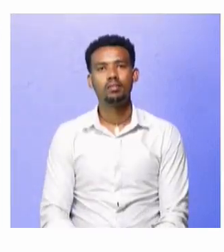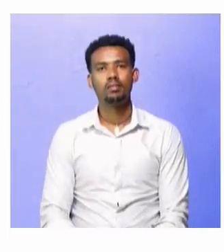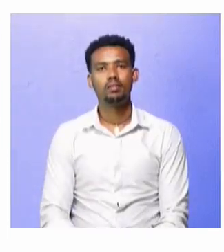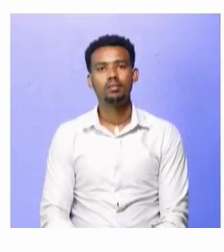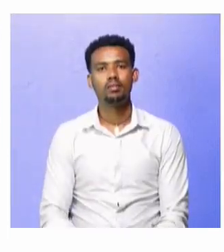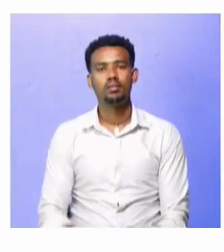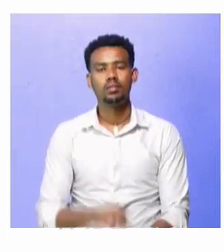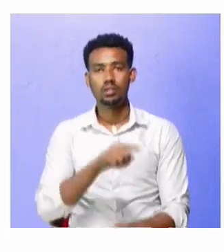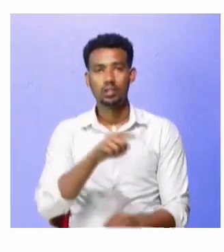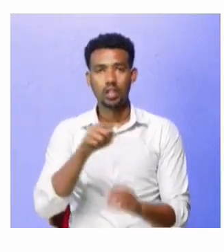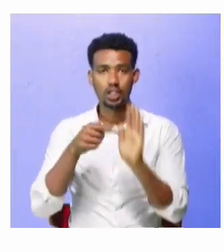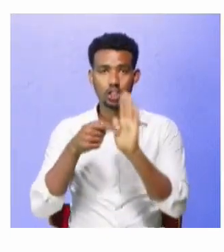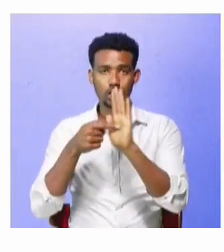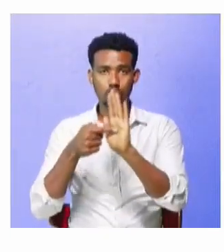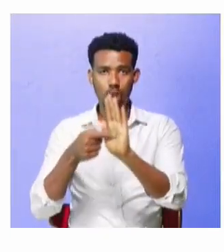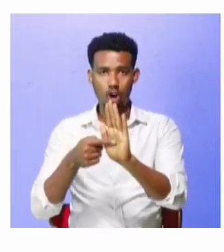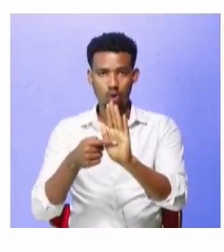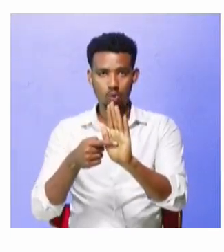that show